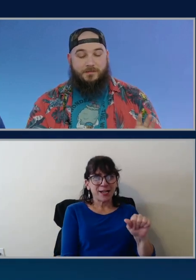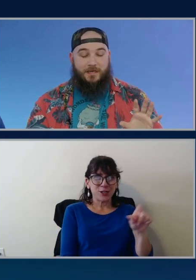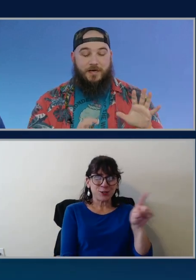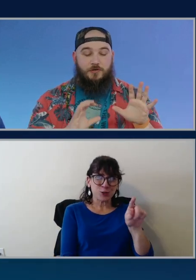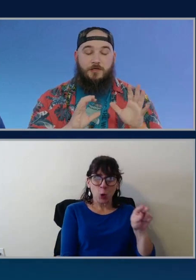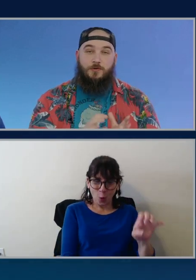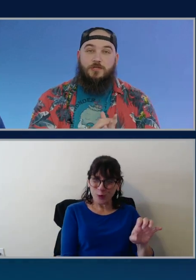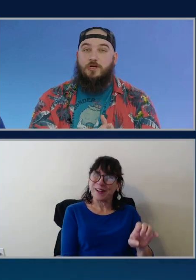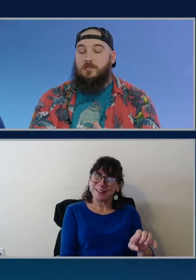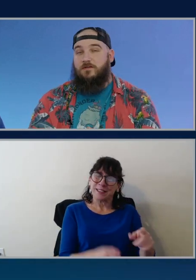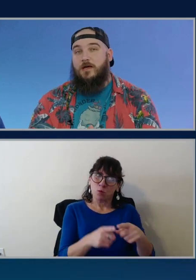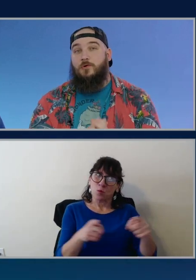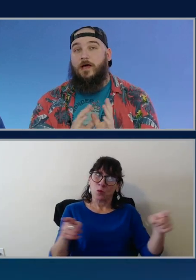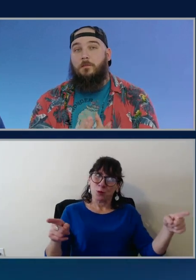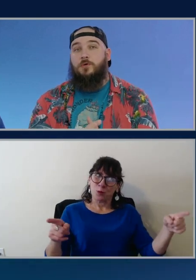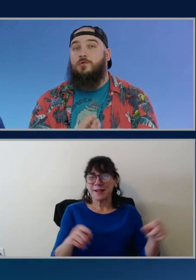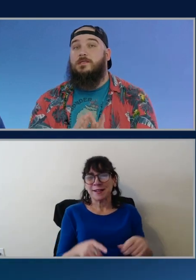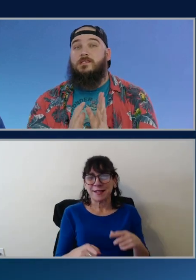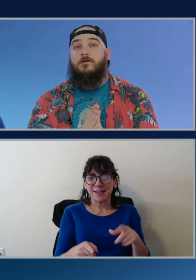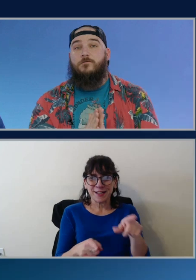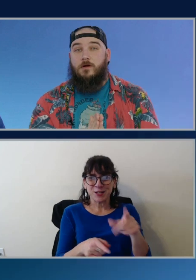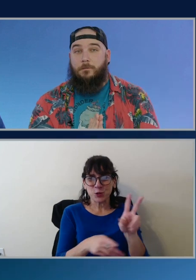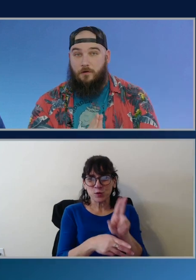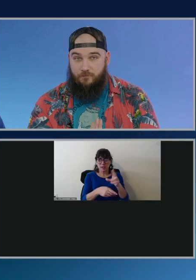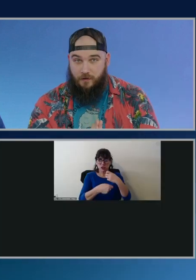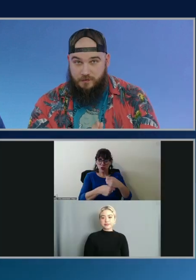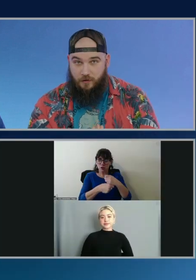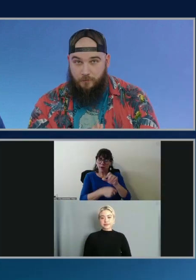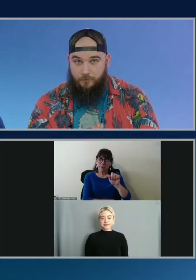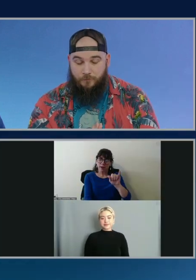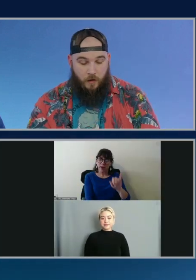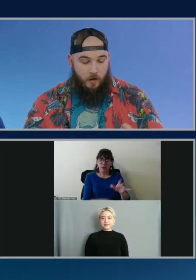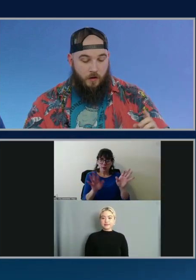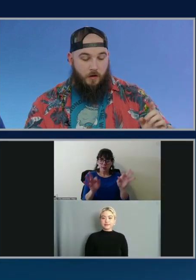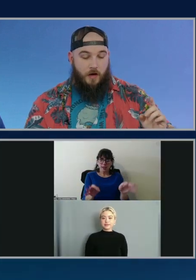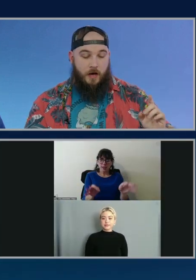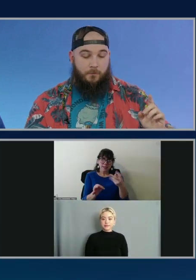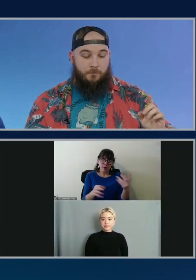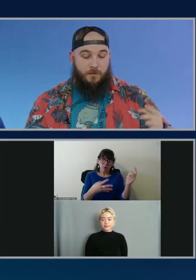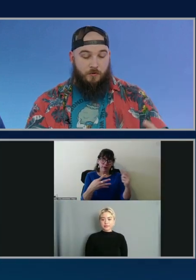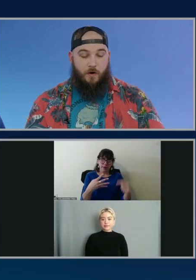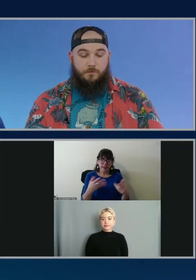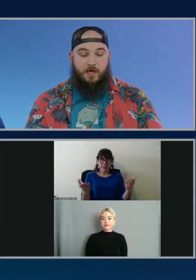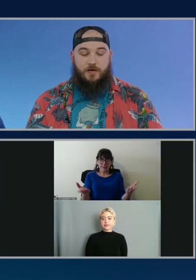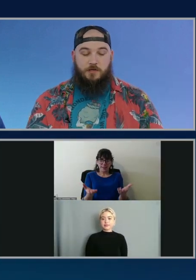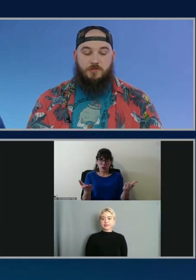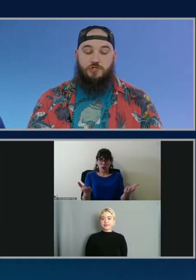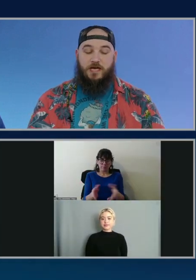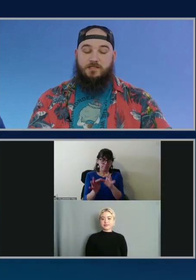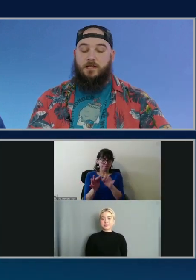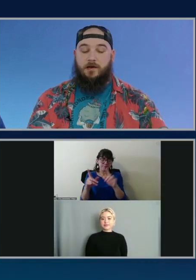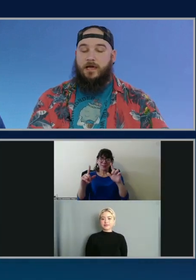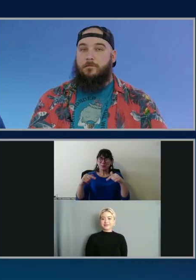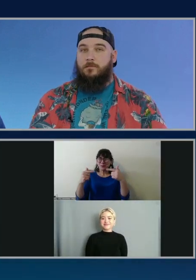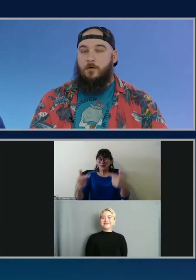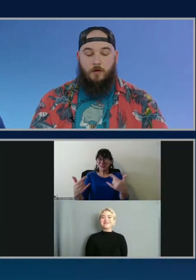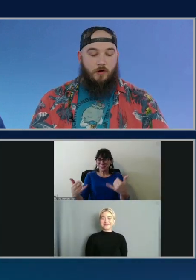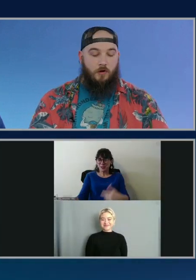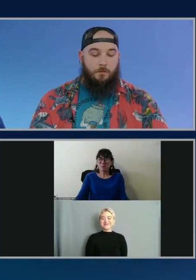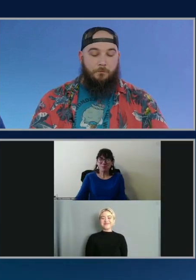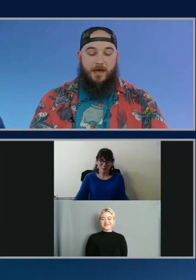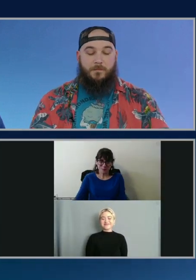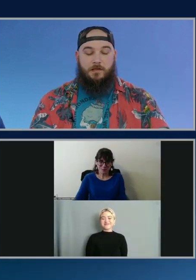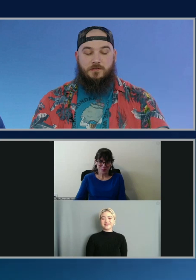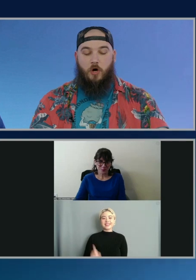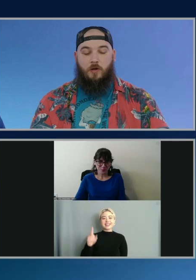this does, it actually uses generative AI to help you decipher a couple of things here. Number one, it actually suggested a name